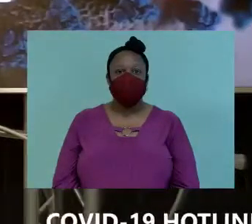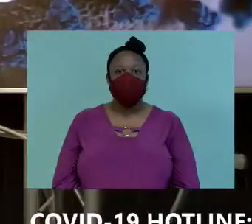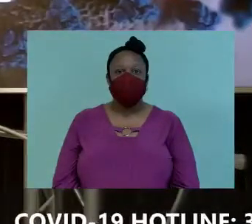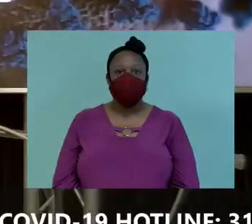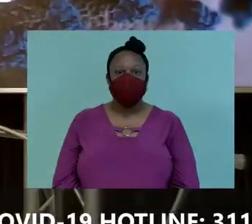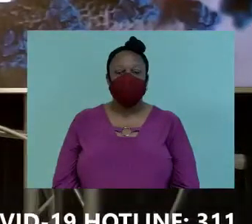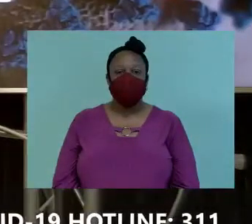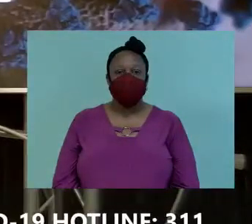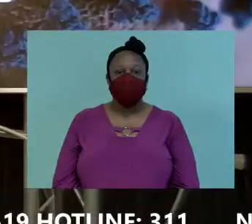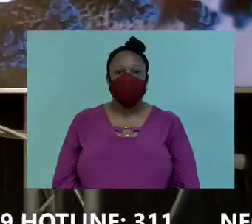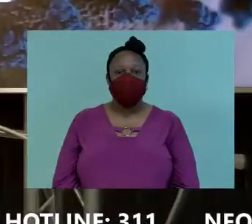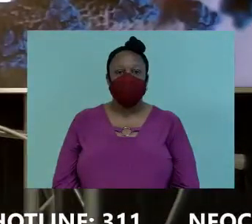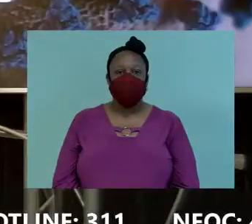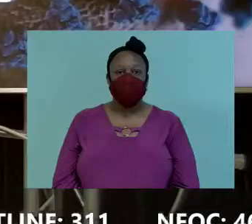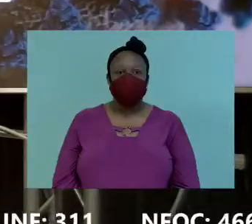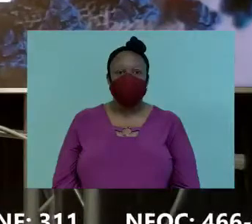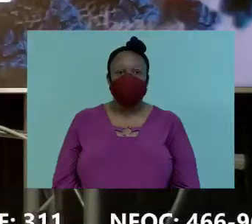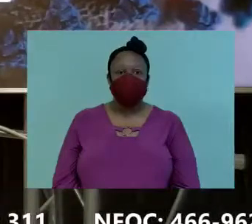for today.